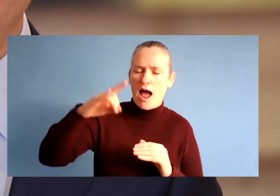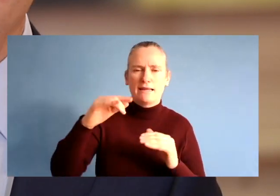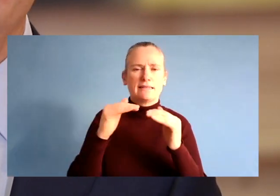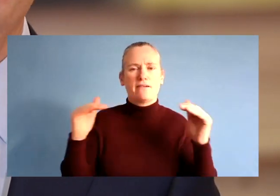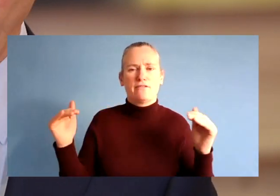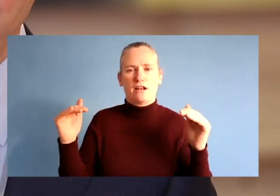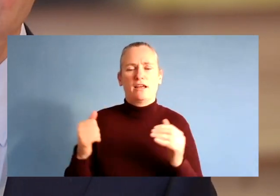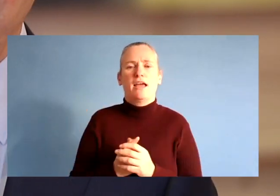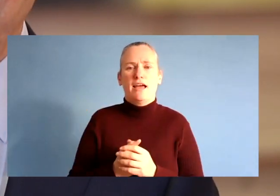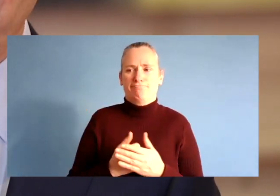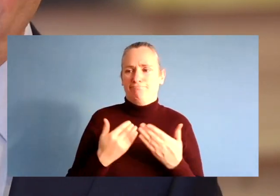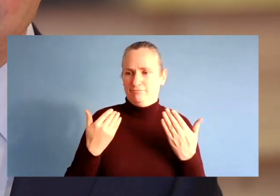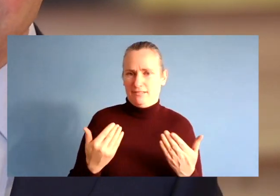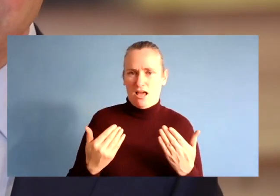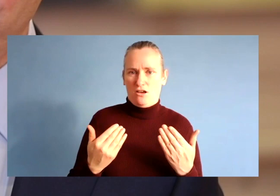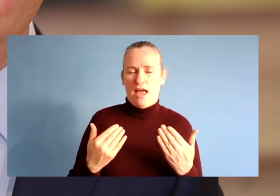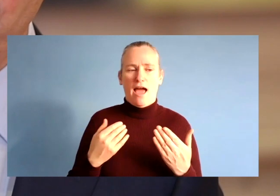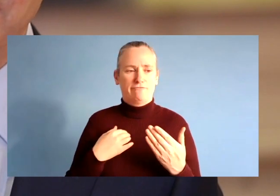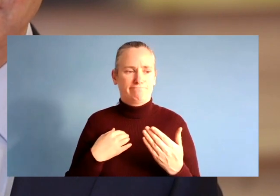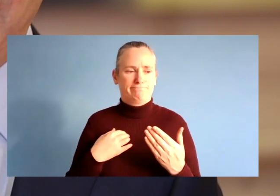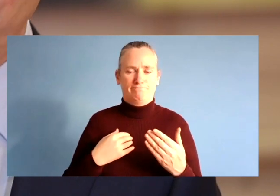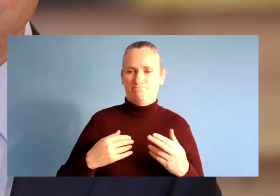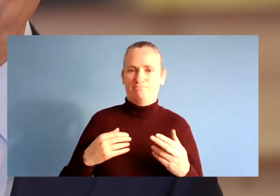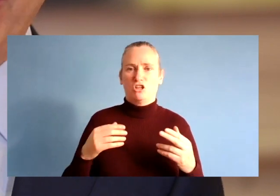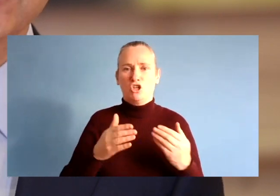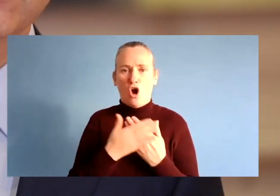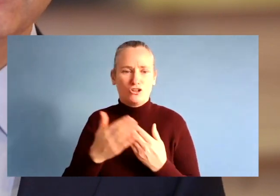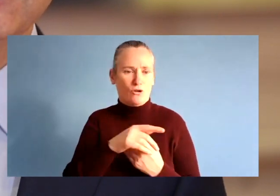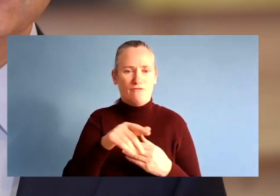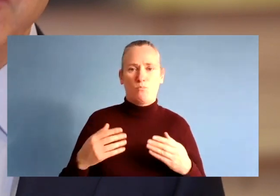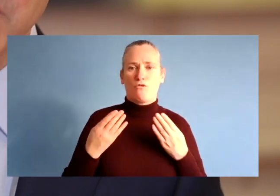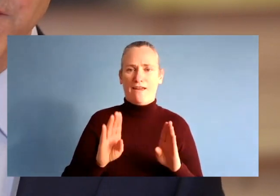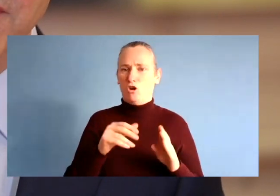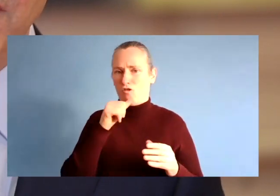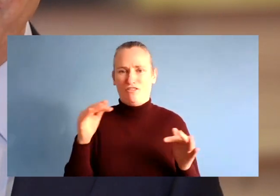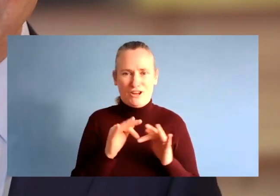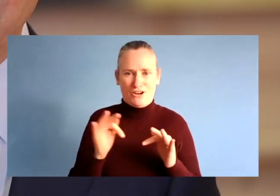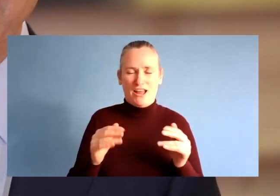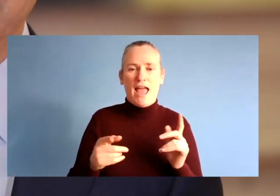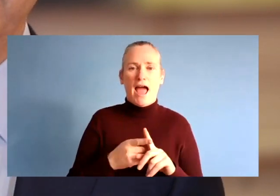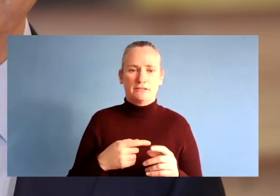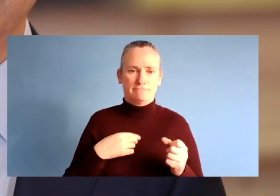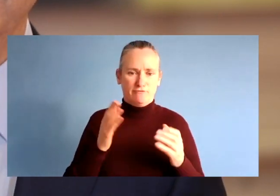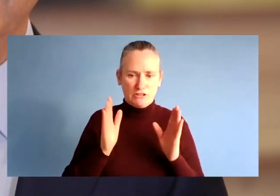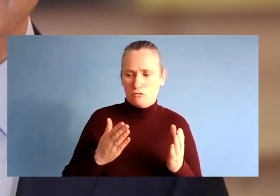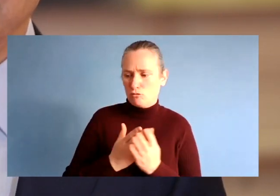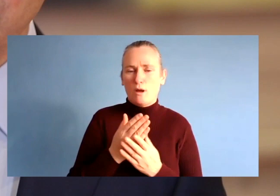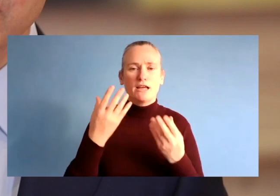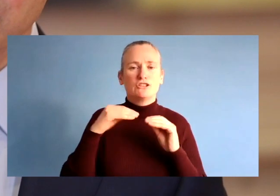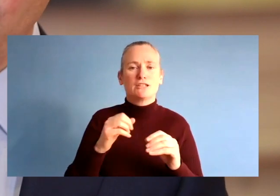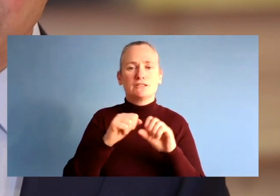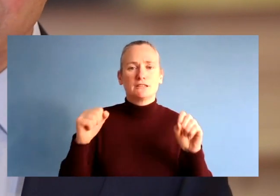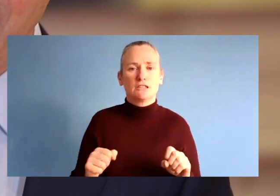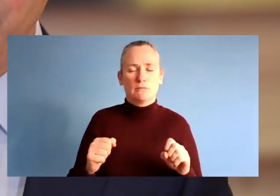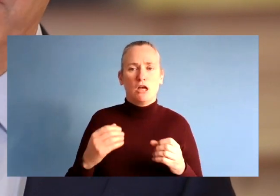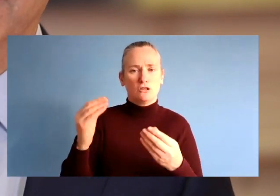and have at your disposal the fearlessness of youth and, most importantly, the discipline of an educational system that has taught